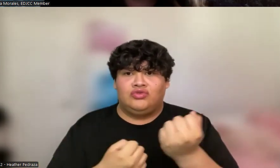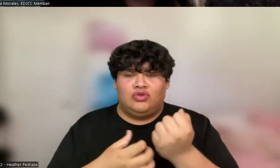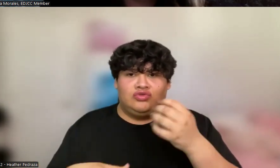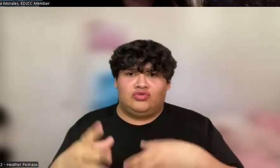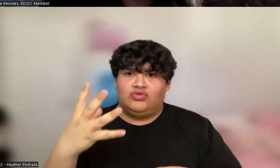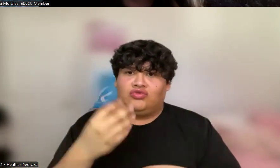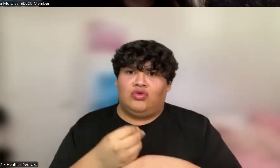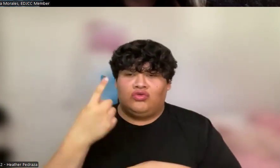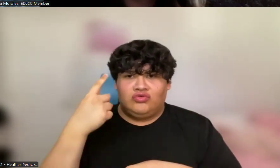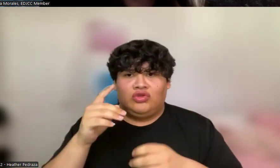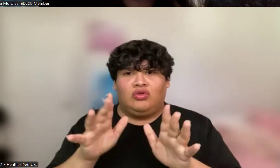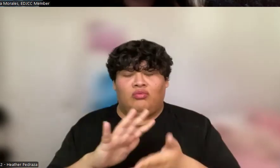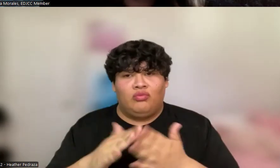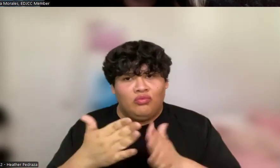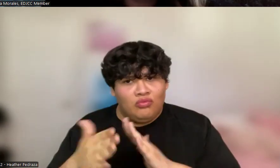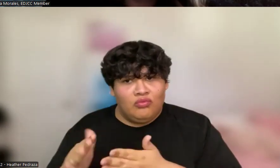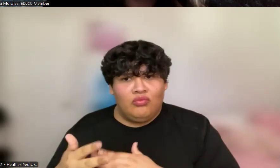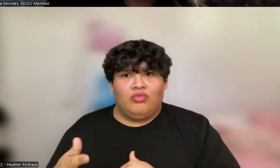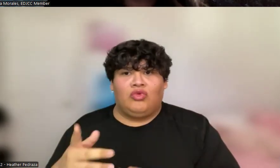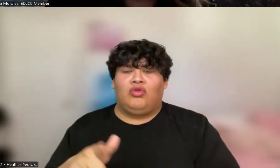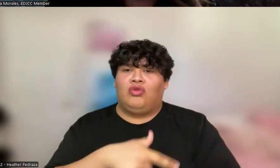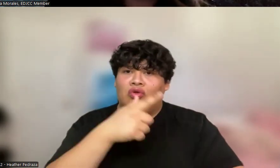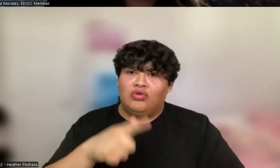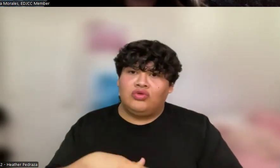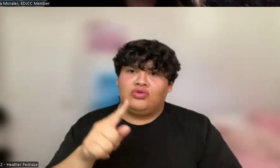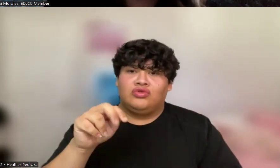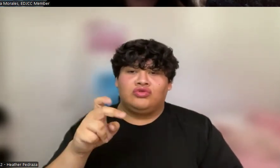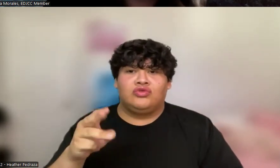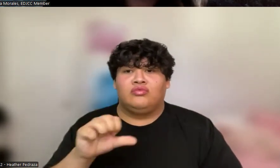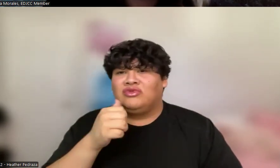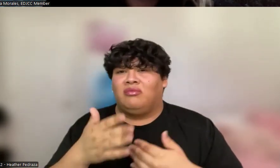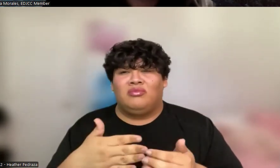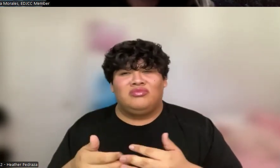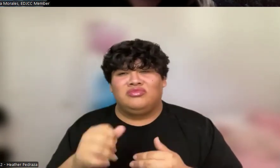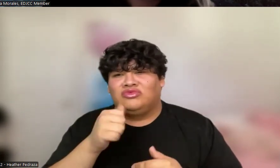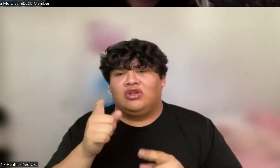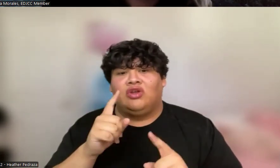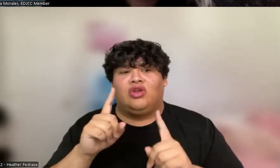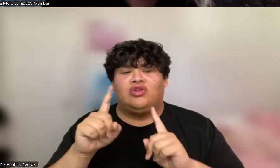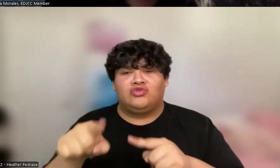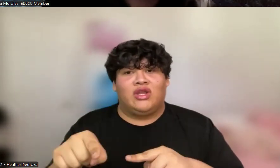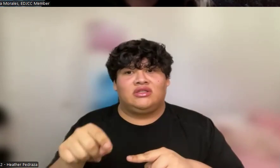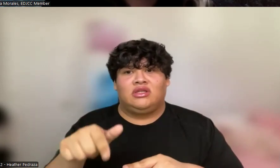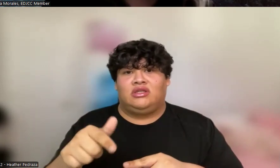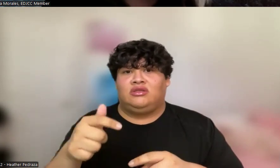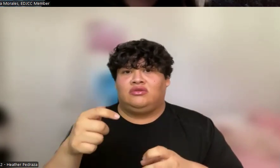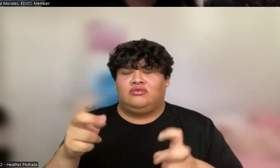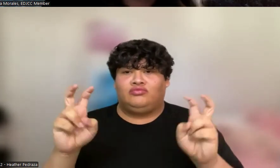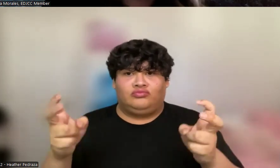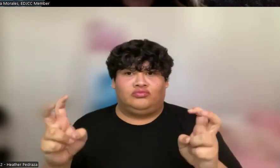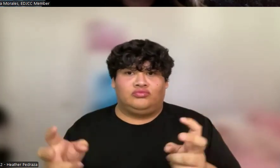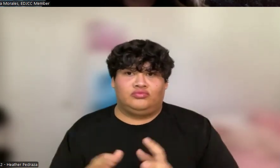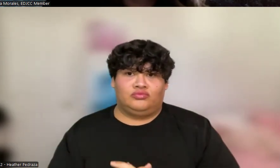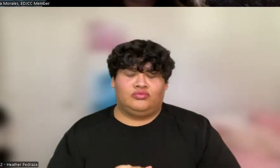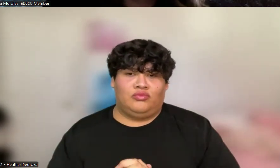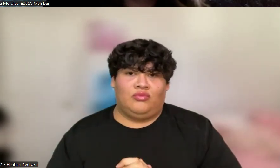in the community, while the long-term care ombudsman is responsible for addressing those allegations in licensed